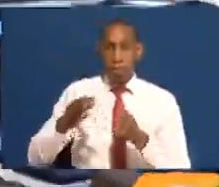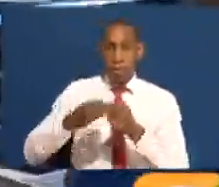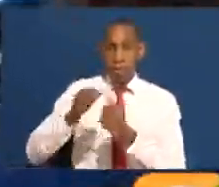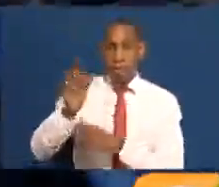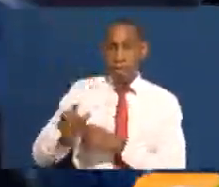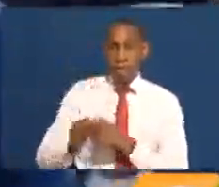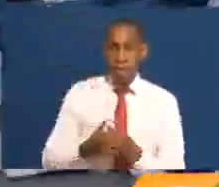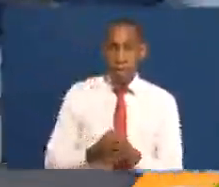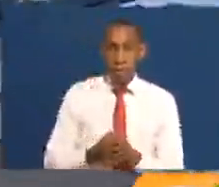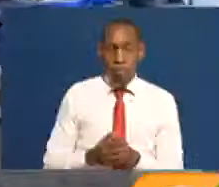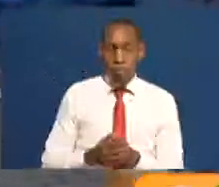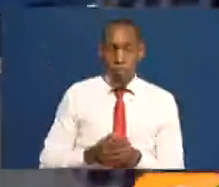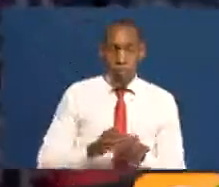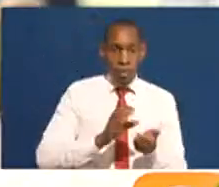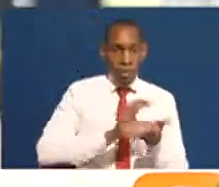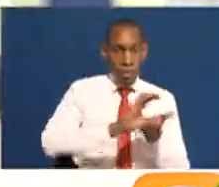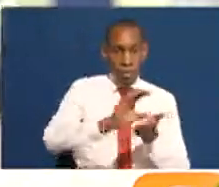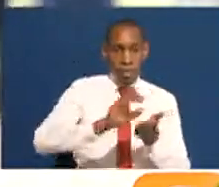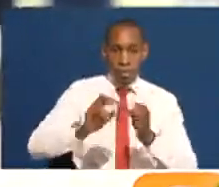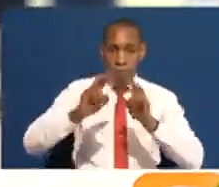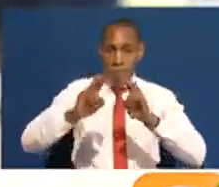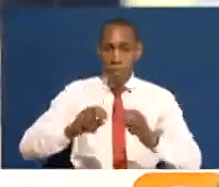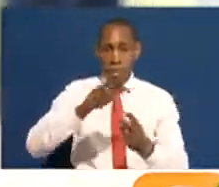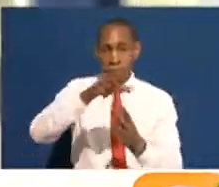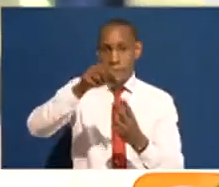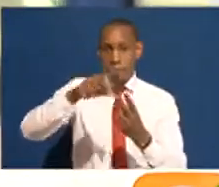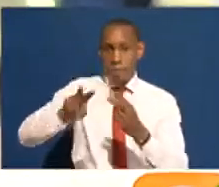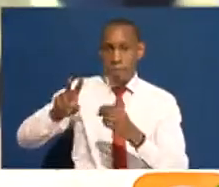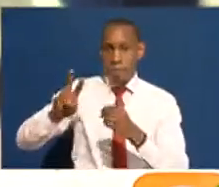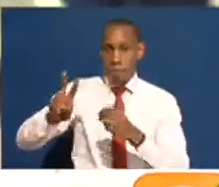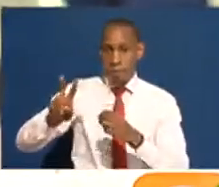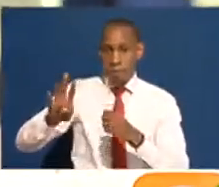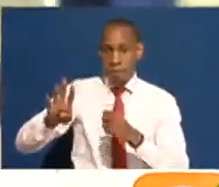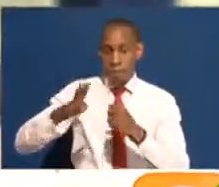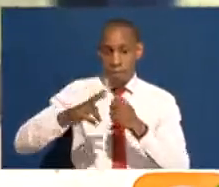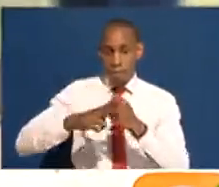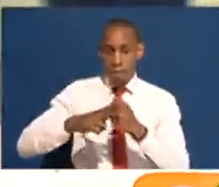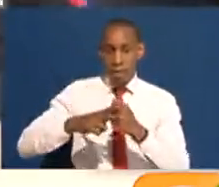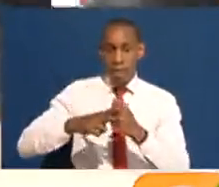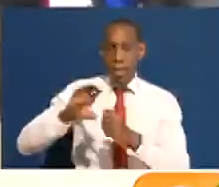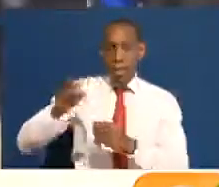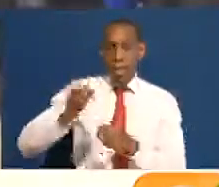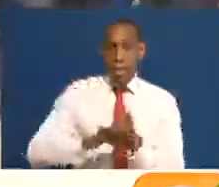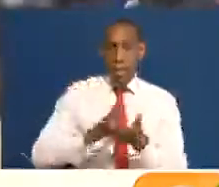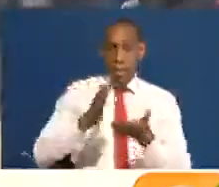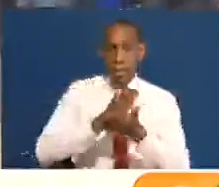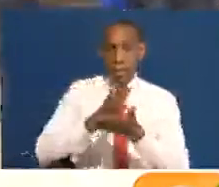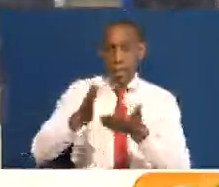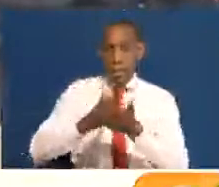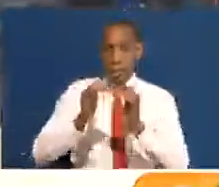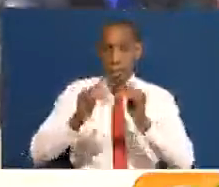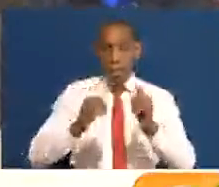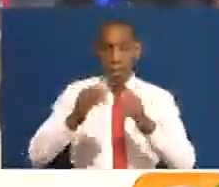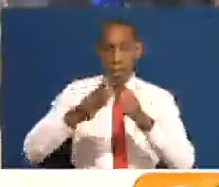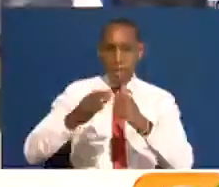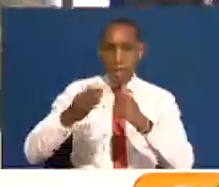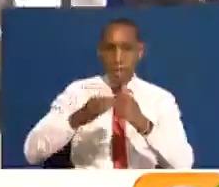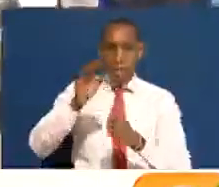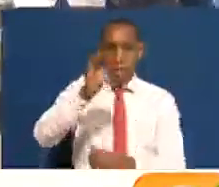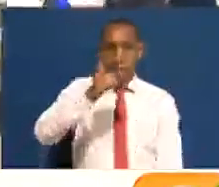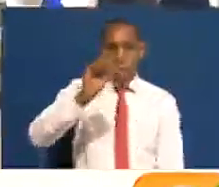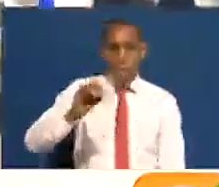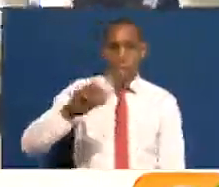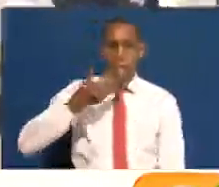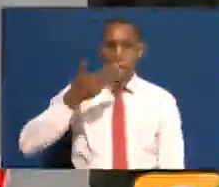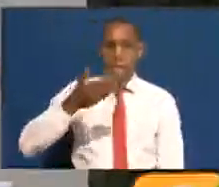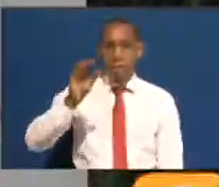regions. The distribution of the survey sample across the 47 counties was proportionally allocated with a 98%